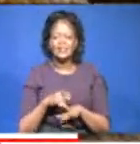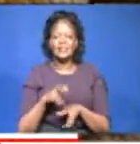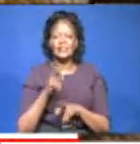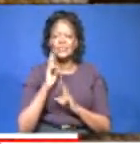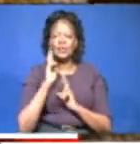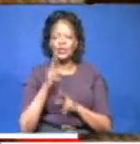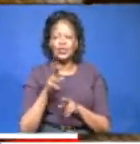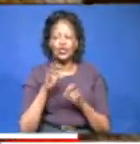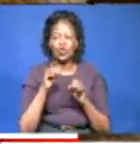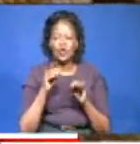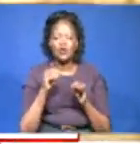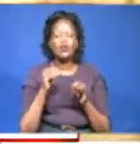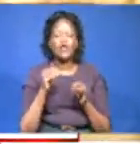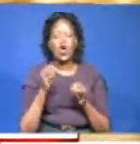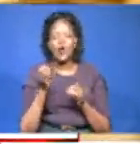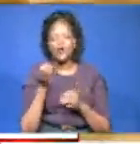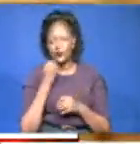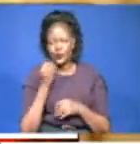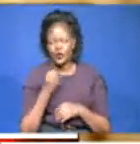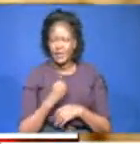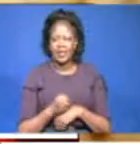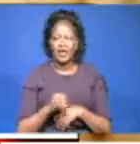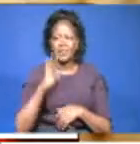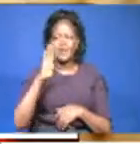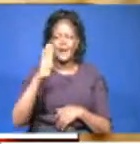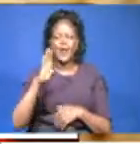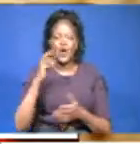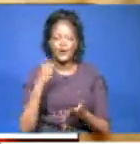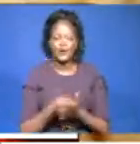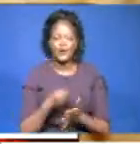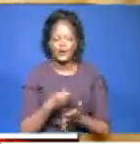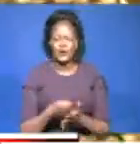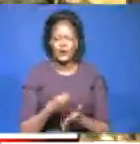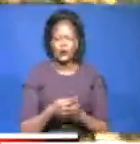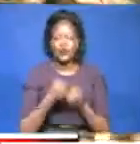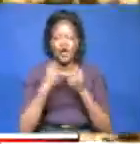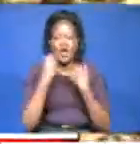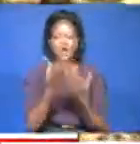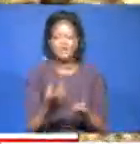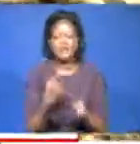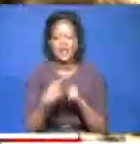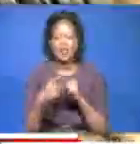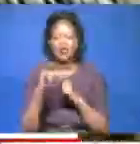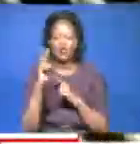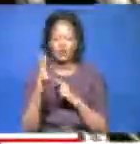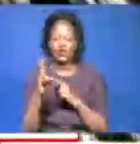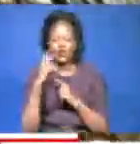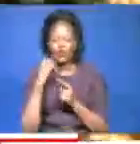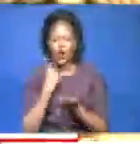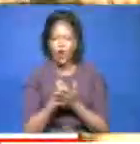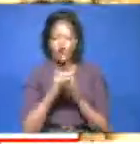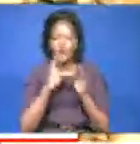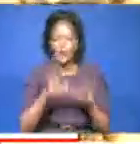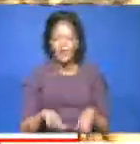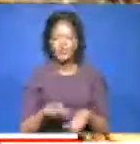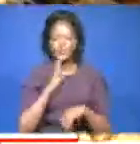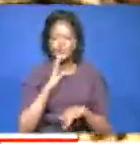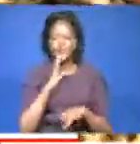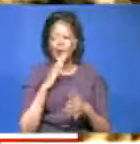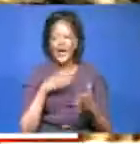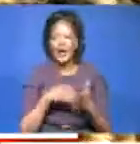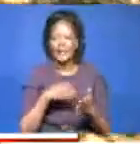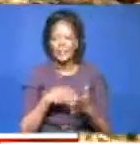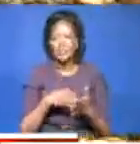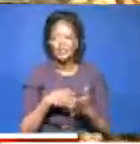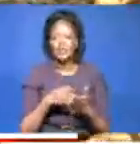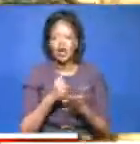of produce. The 3 billion shillings kit was provided in 2020 for coffee farmers to borrow against cherry, delivered in